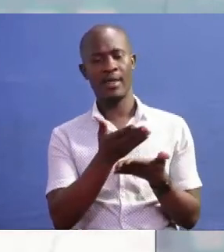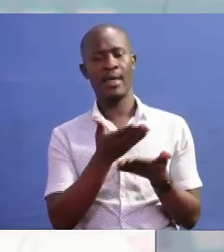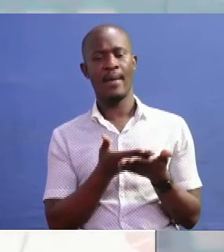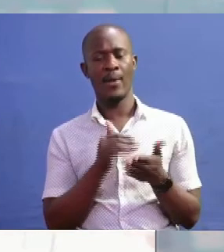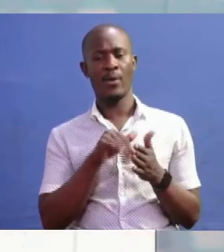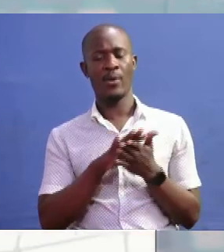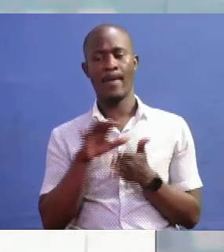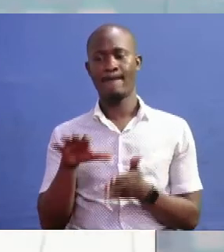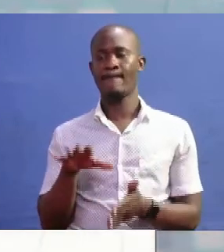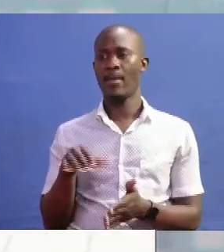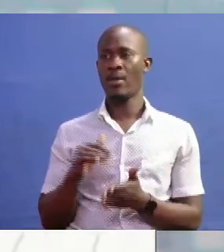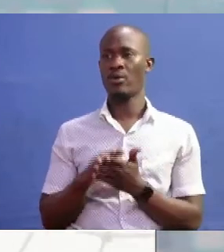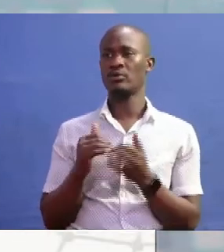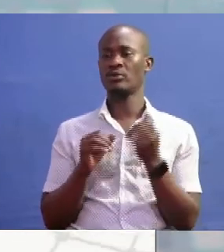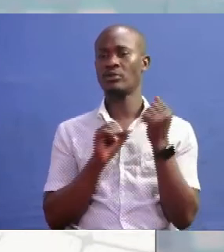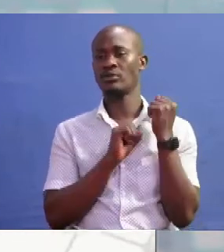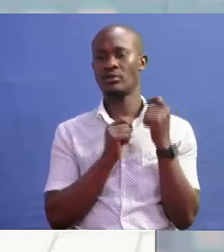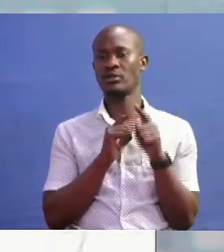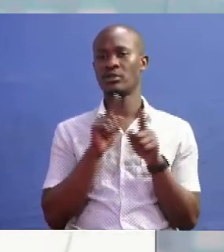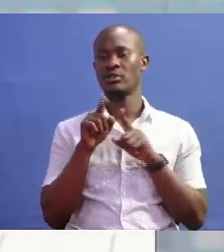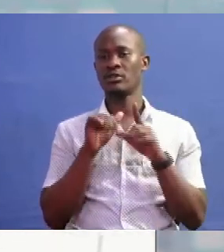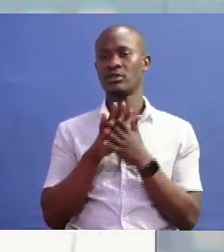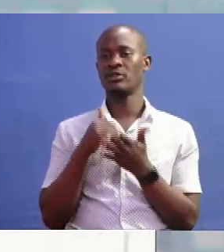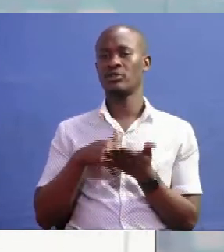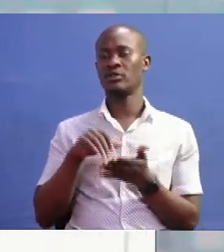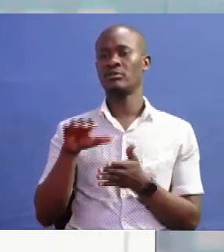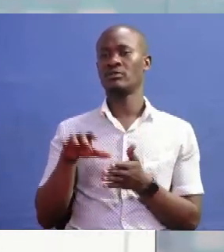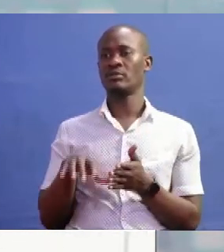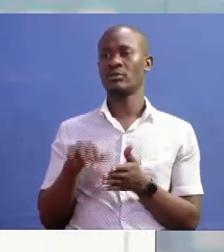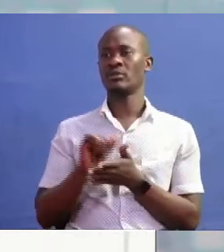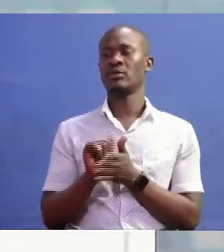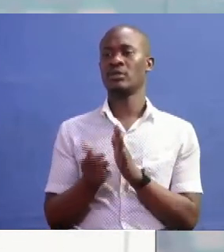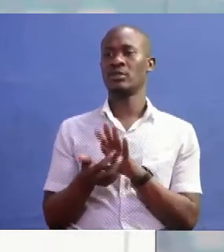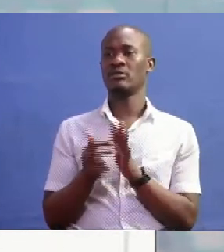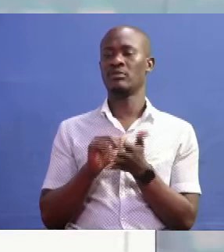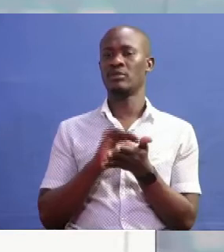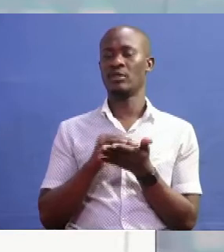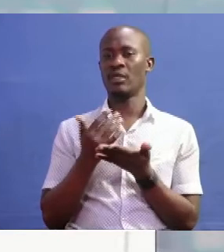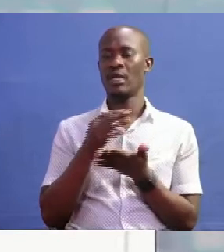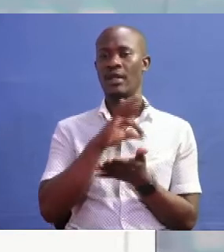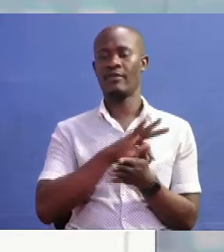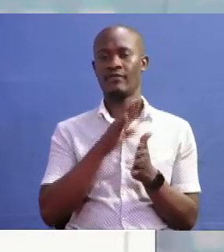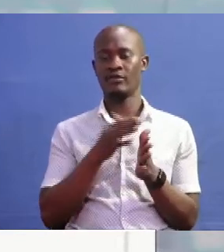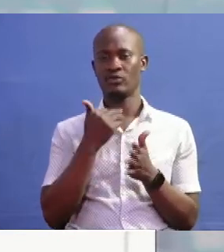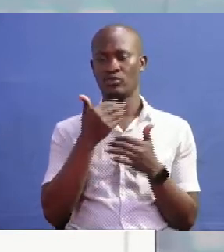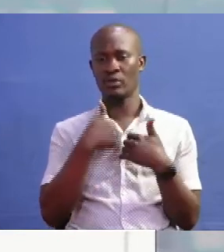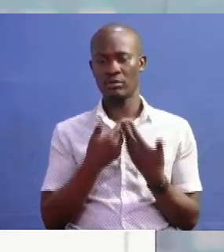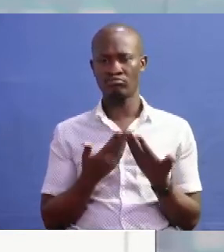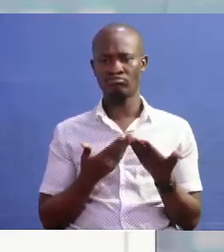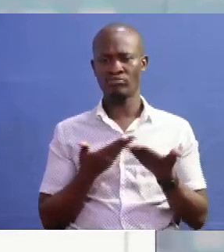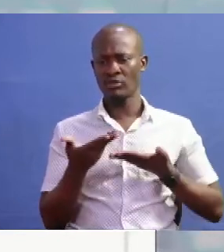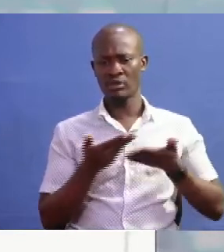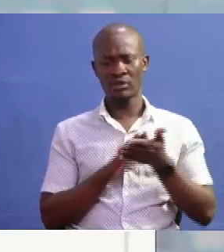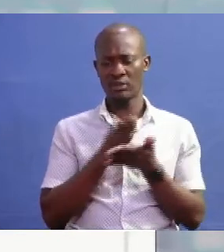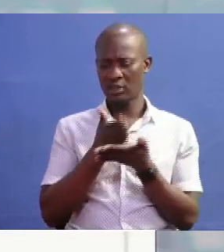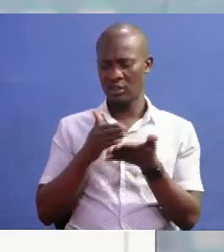market, on securities that are traded on the stock market. That means investors who are trading shares on